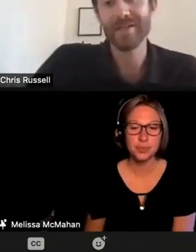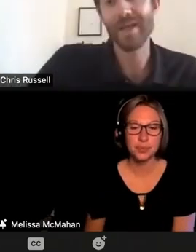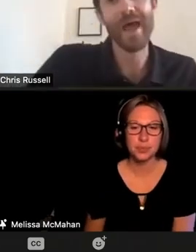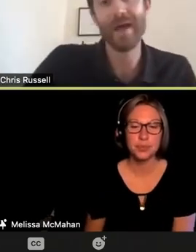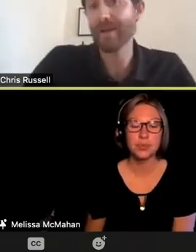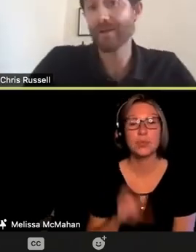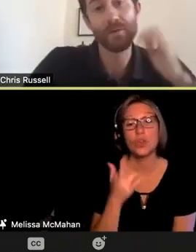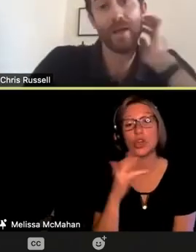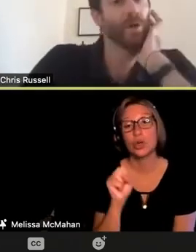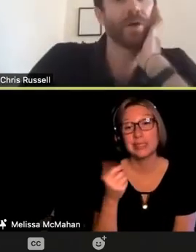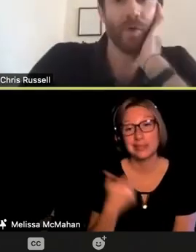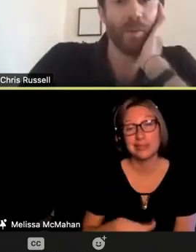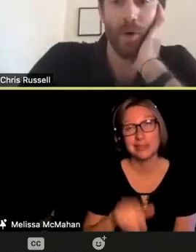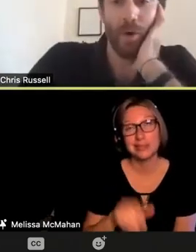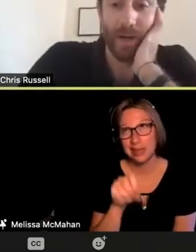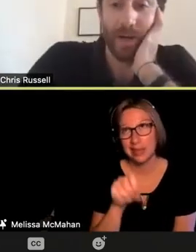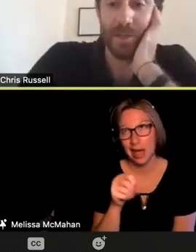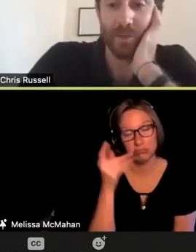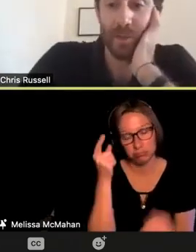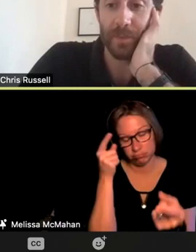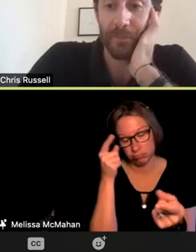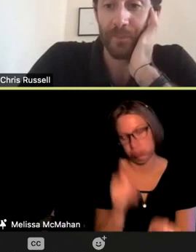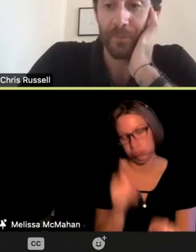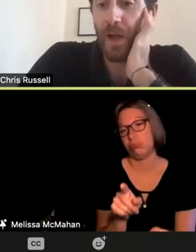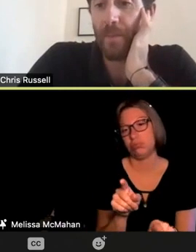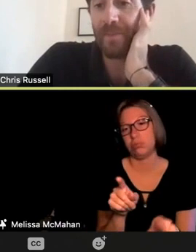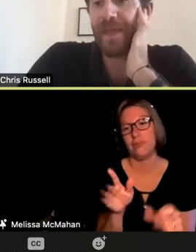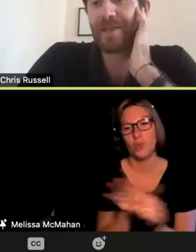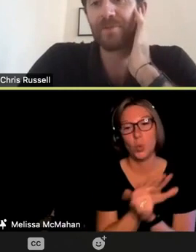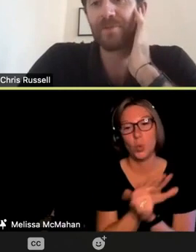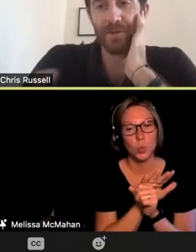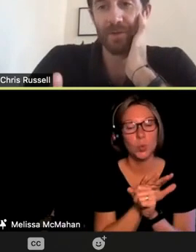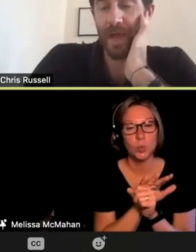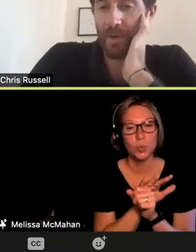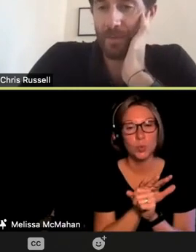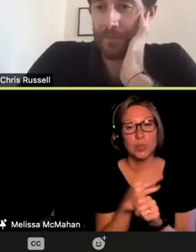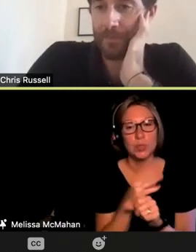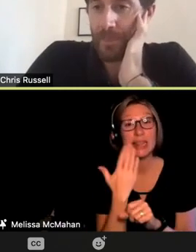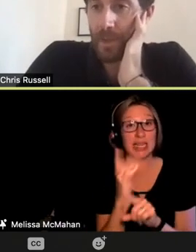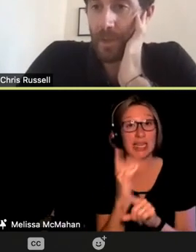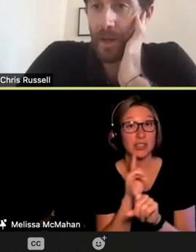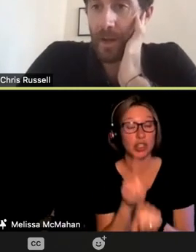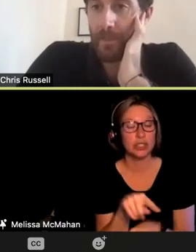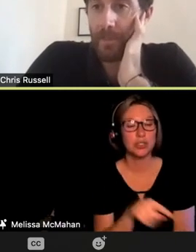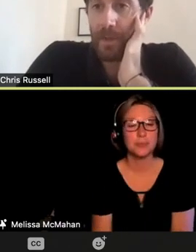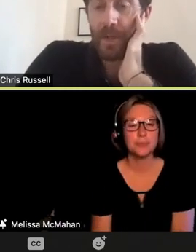This is Chris. Yeah, I couldn't agree more. Absolutely. And thanks for answering that one.